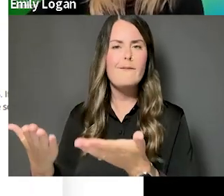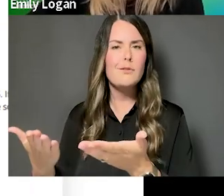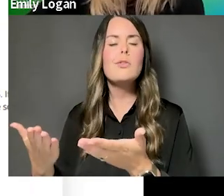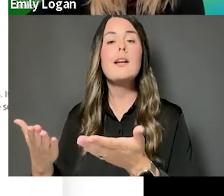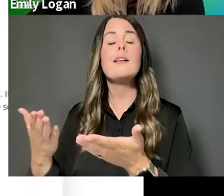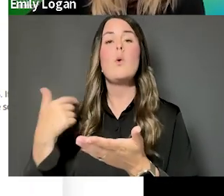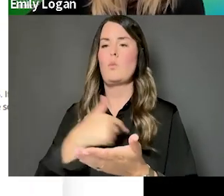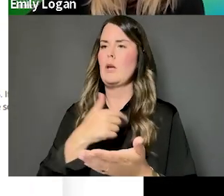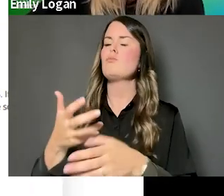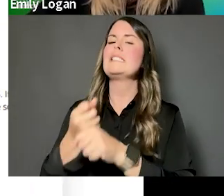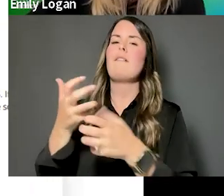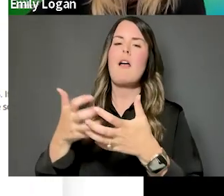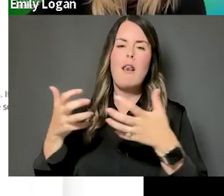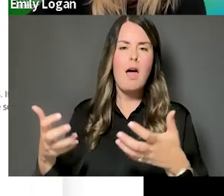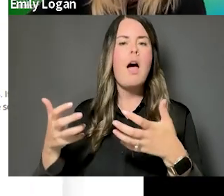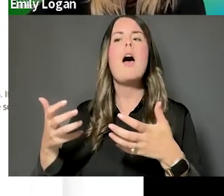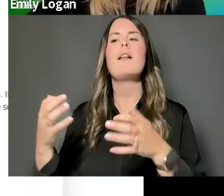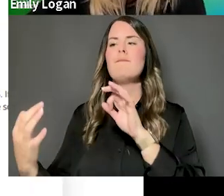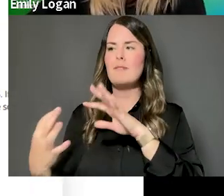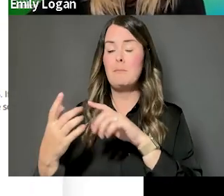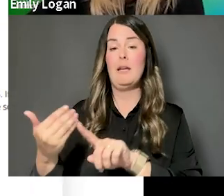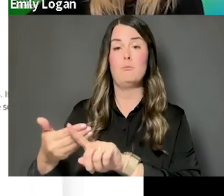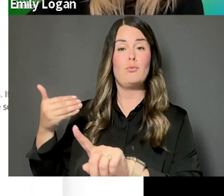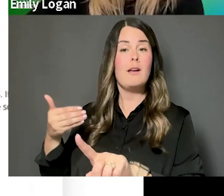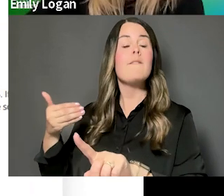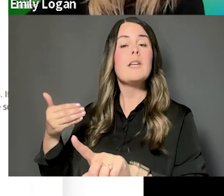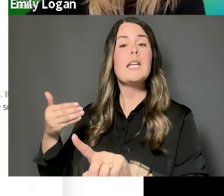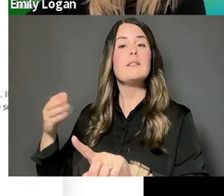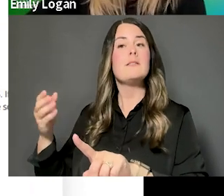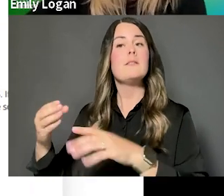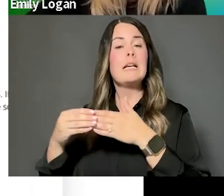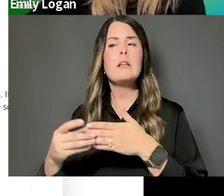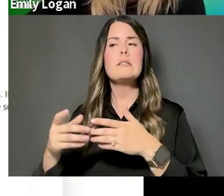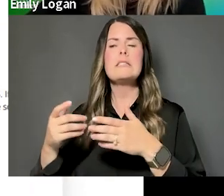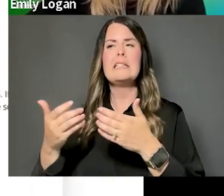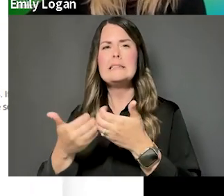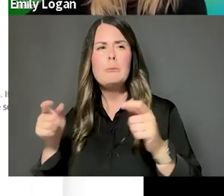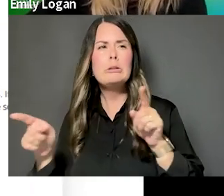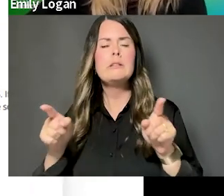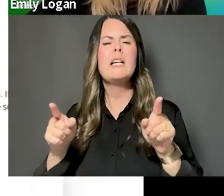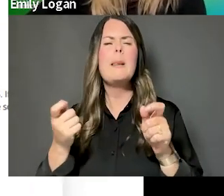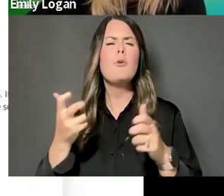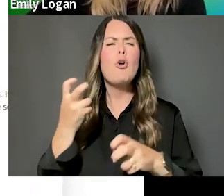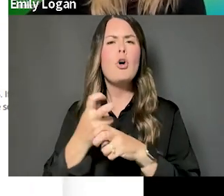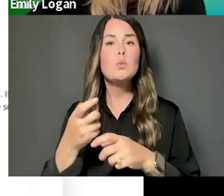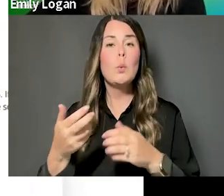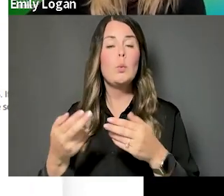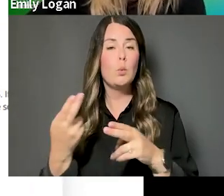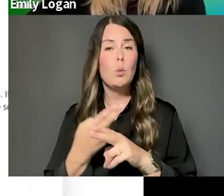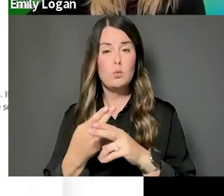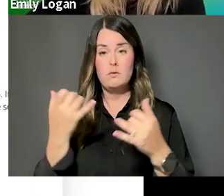digital offering. We received a lot of feedback that the previous guidance was helpful, but having it in a separate document made it harder to